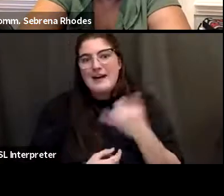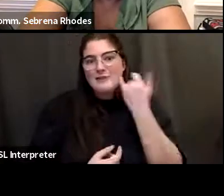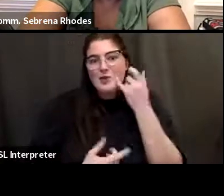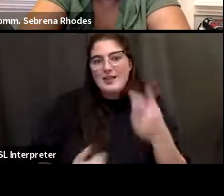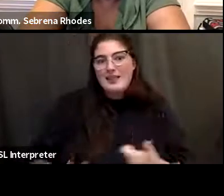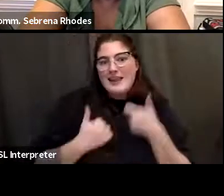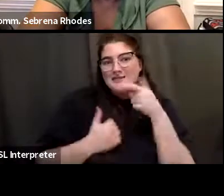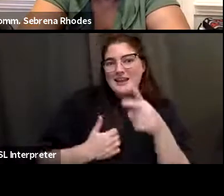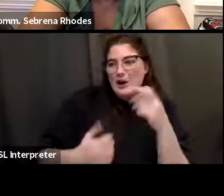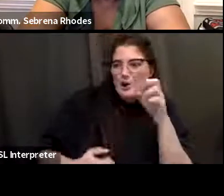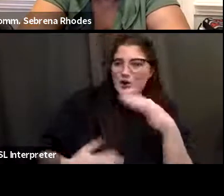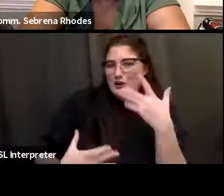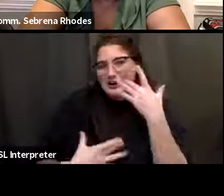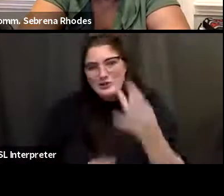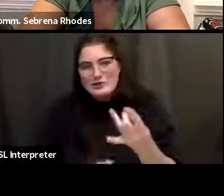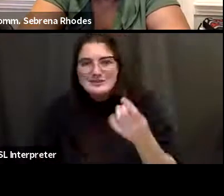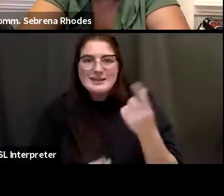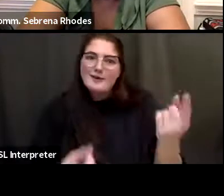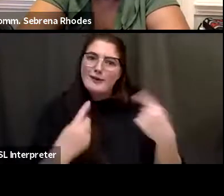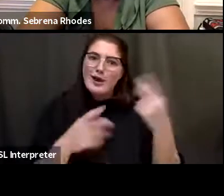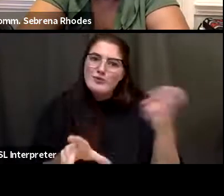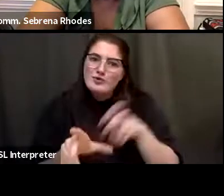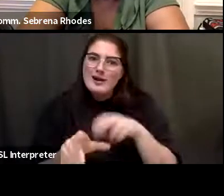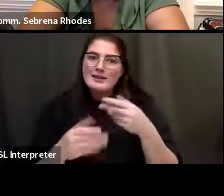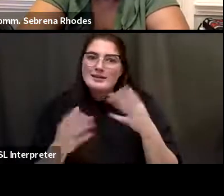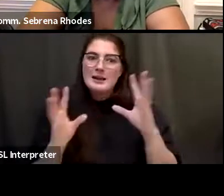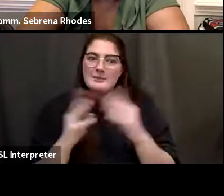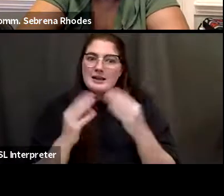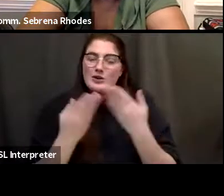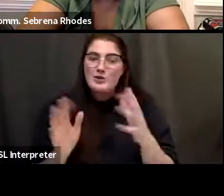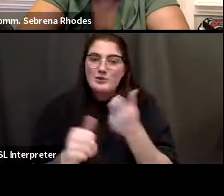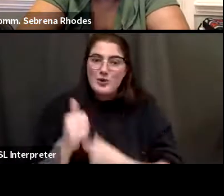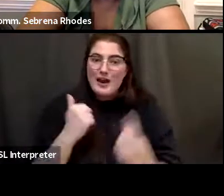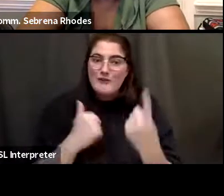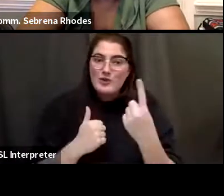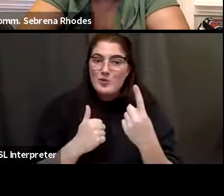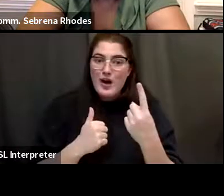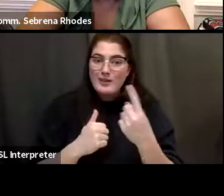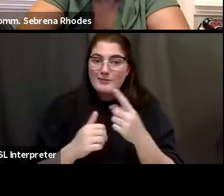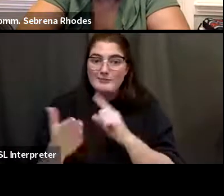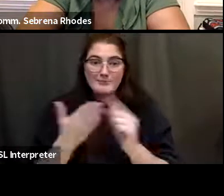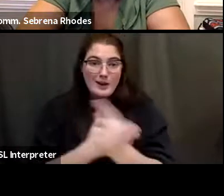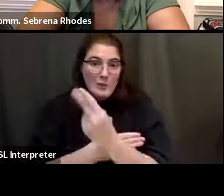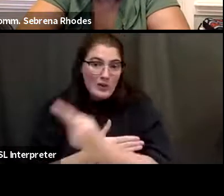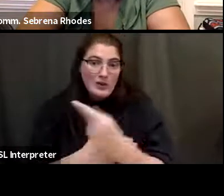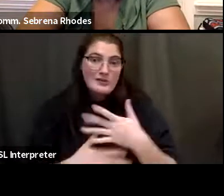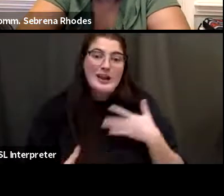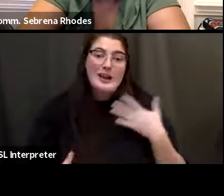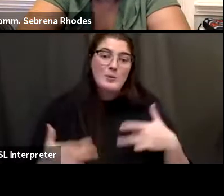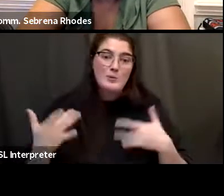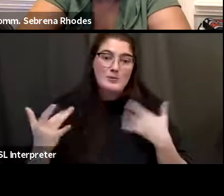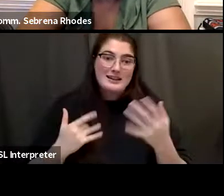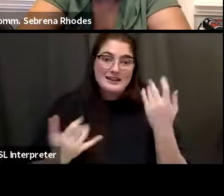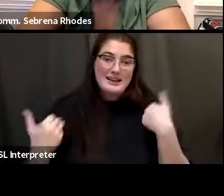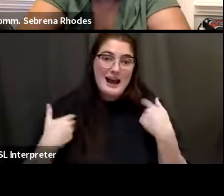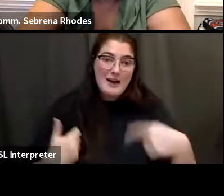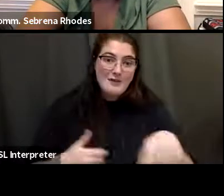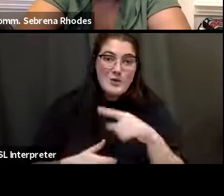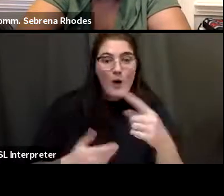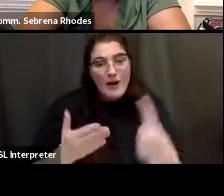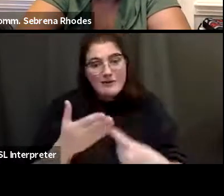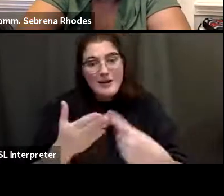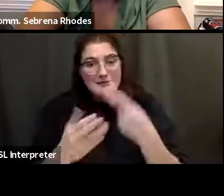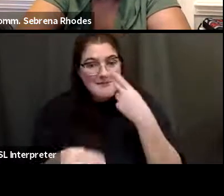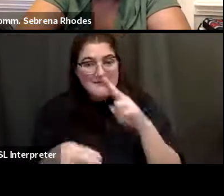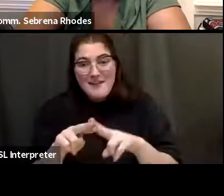if you're just interested, come and attend that meeting. It's open to everybody. And we look forward to having you and talking about, you know, fun